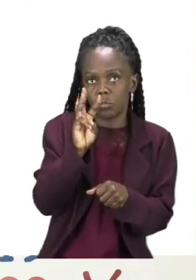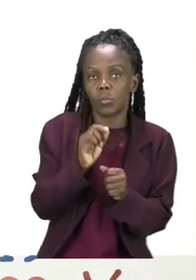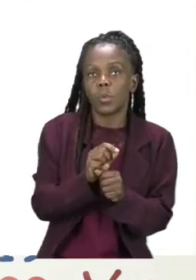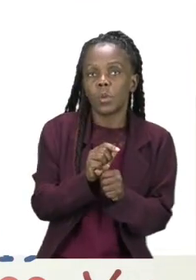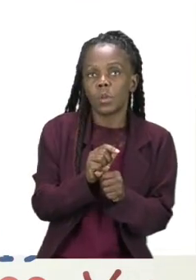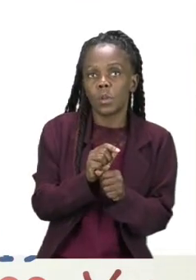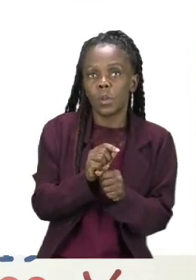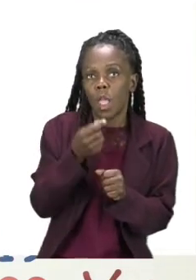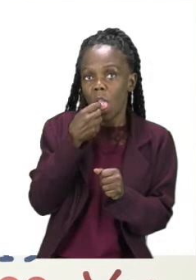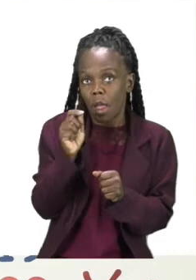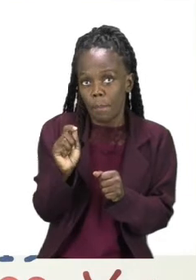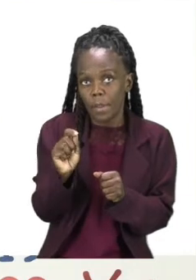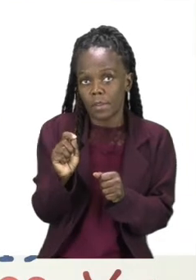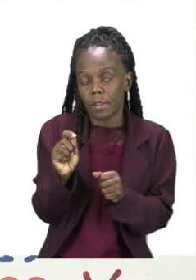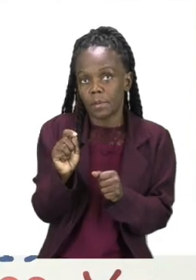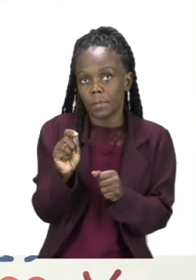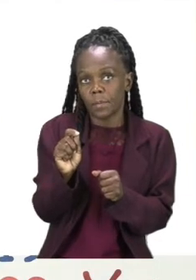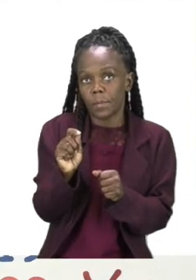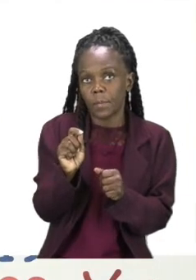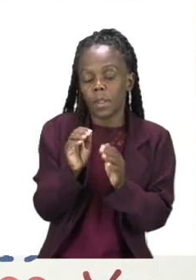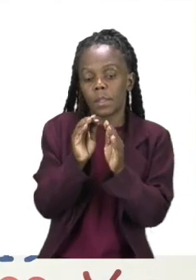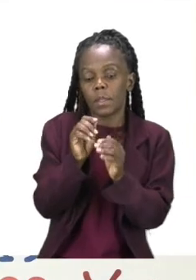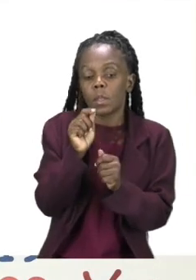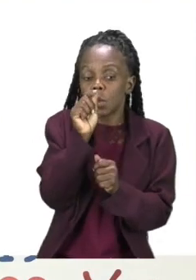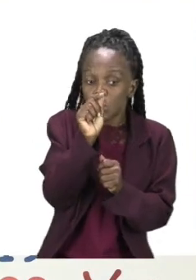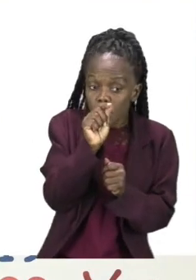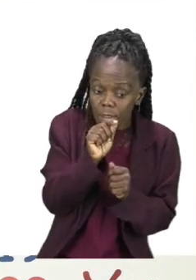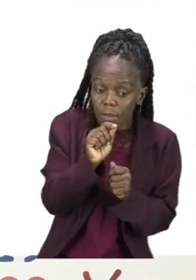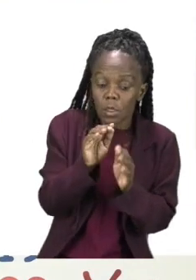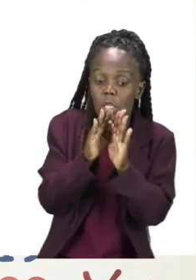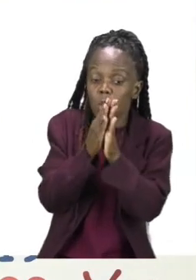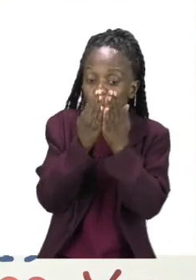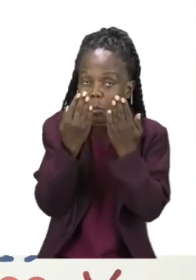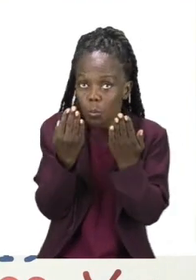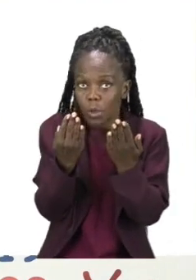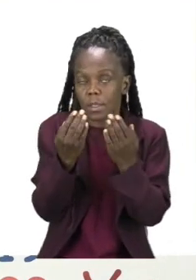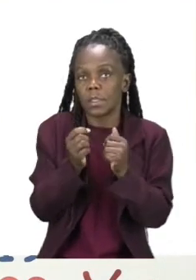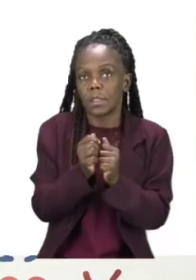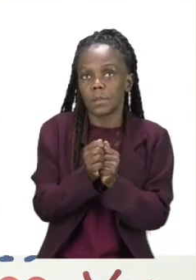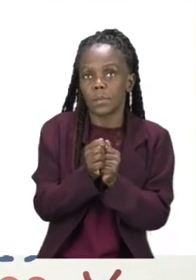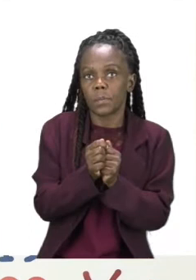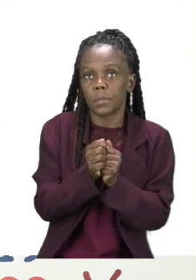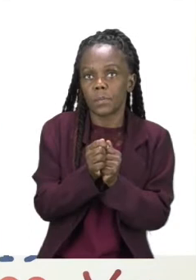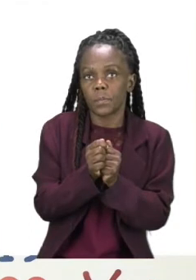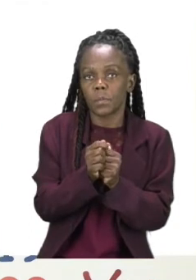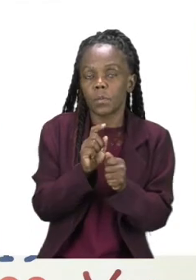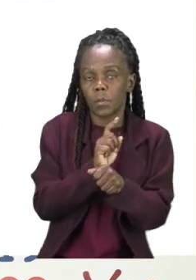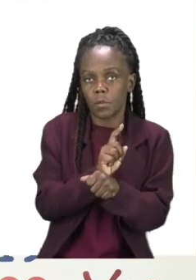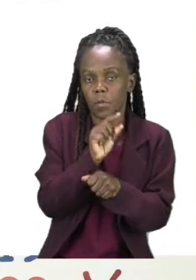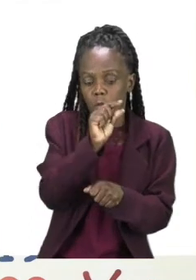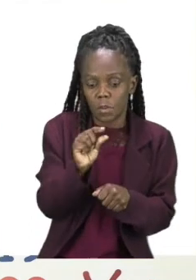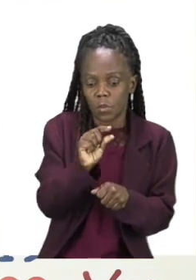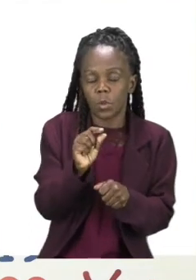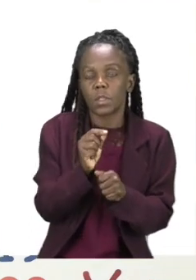pencil and you are going to do it in your booklet whilst I do it on the board. Let us start with our first word,